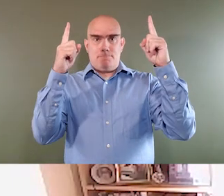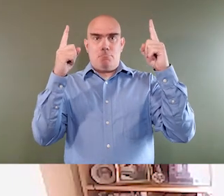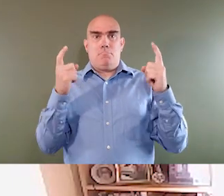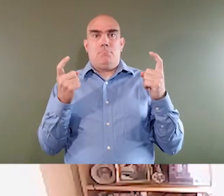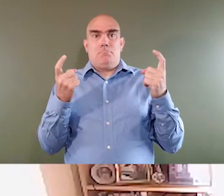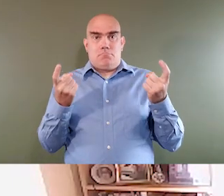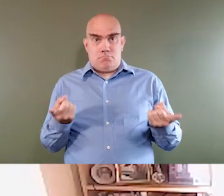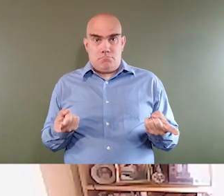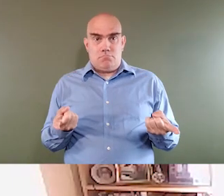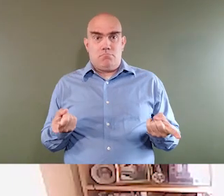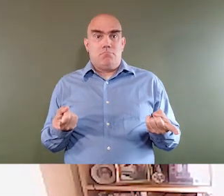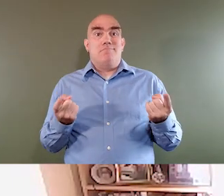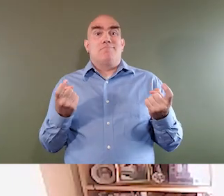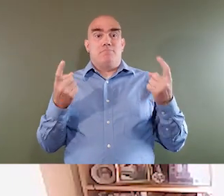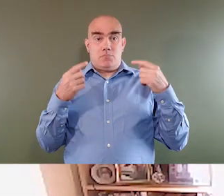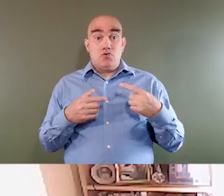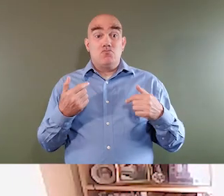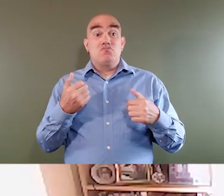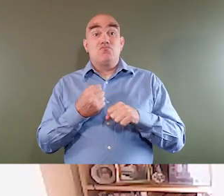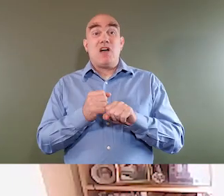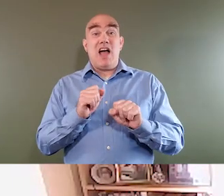straight overhead as you can.